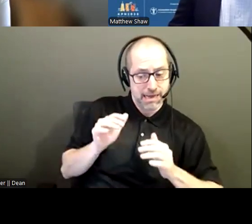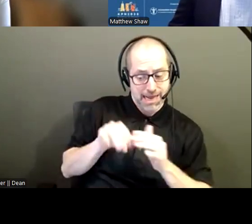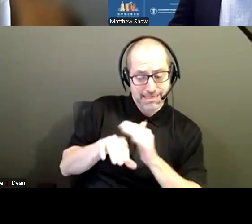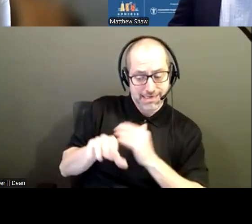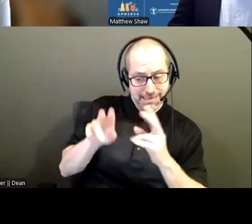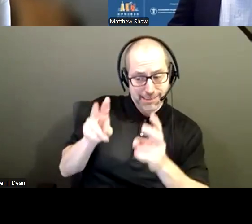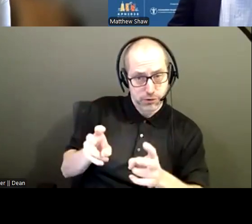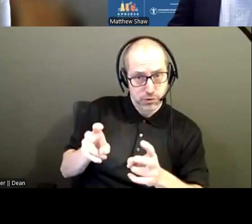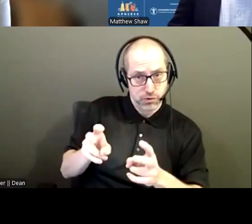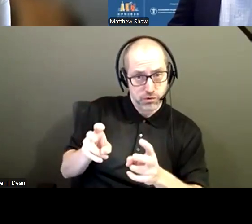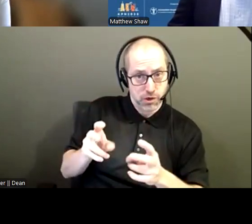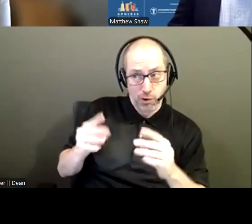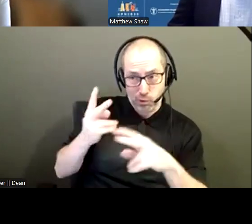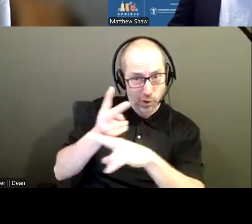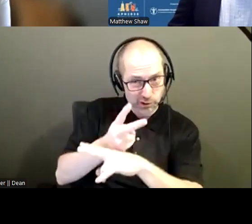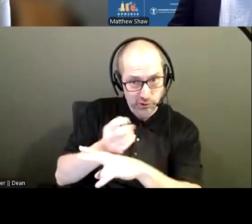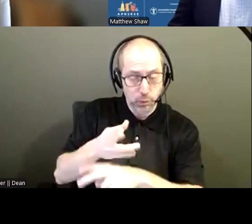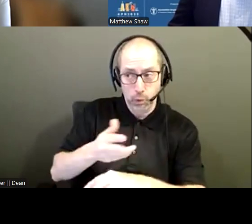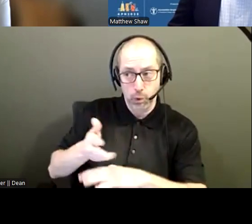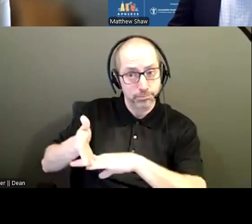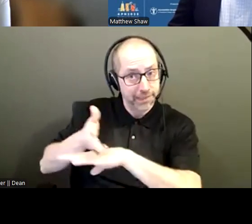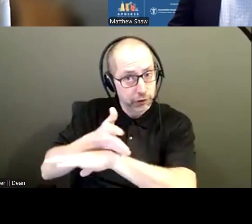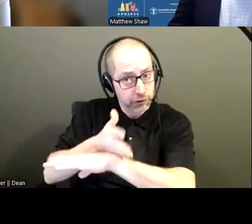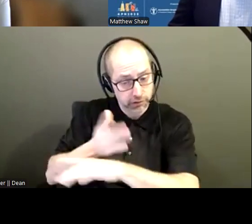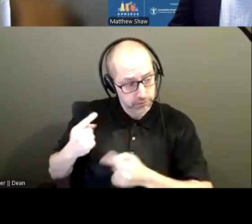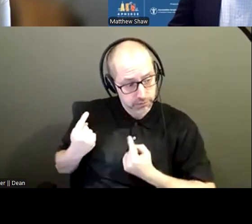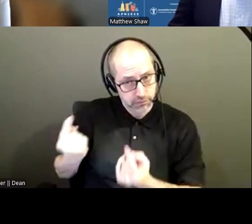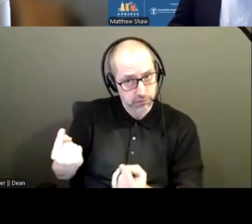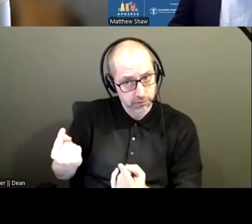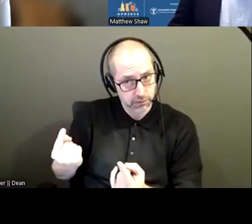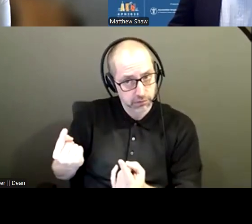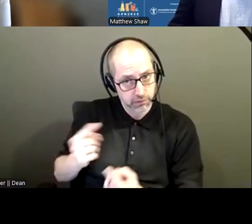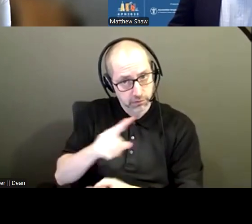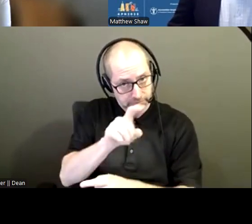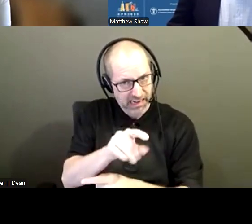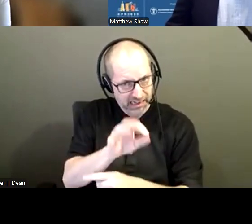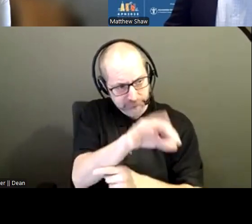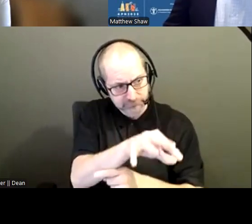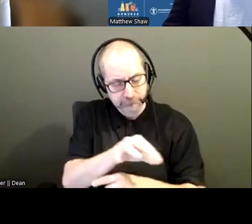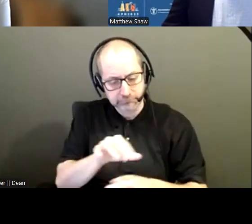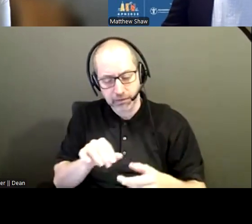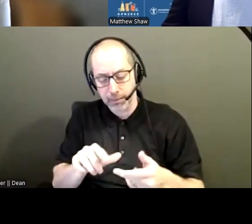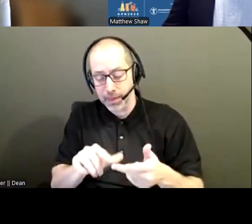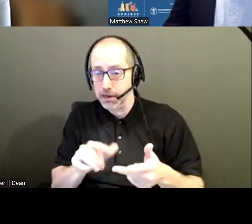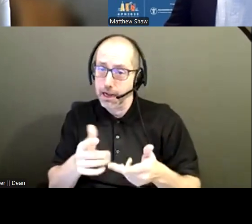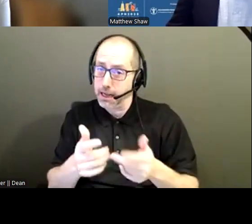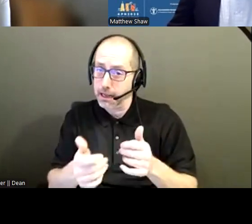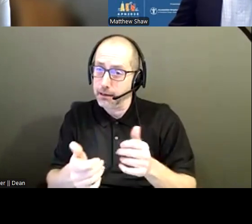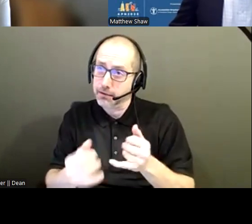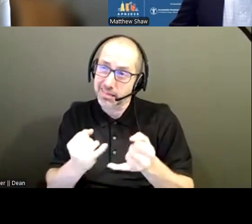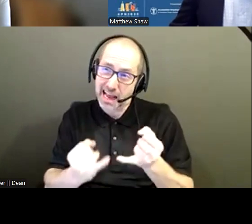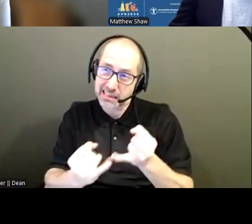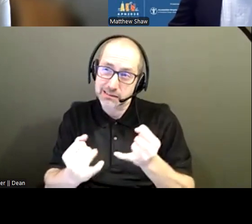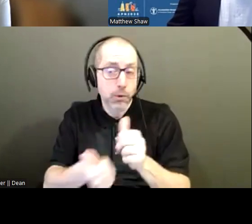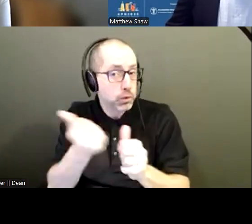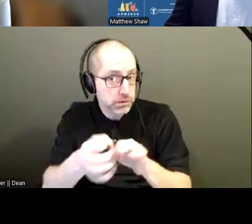are they decreasing over time? And lastly, and what I would argue is most important, depending on the sector that you're in,